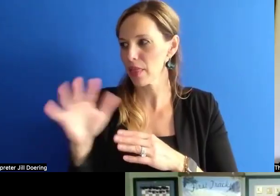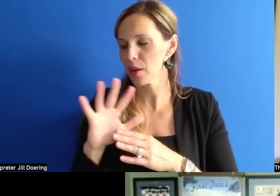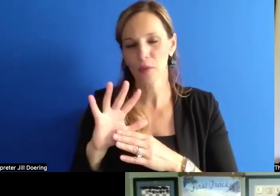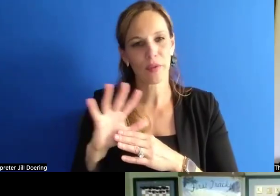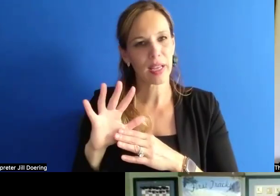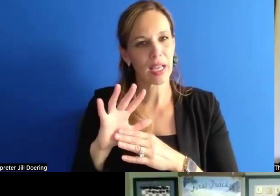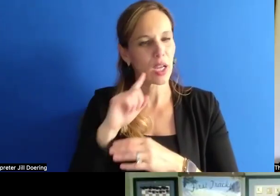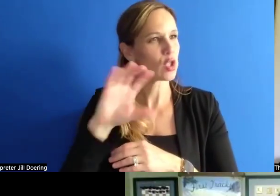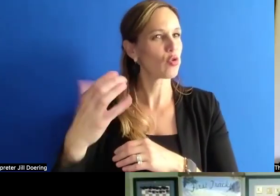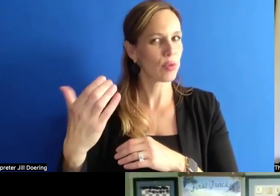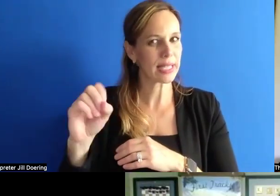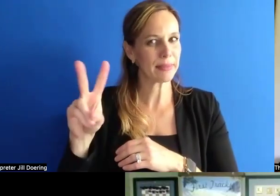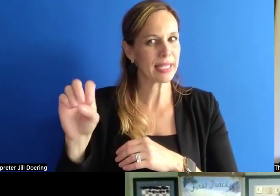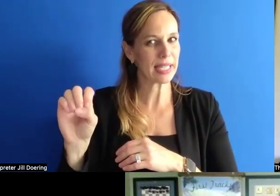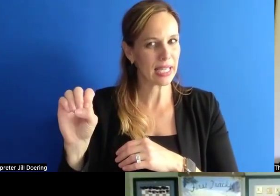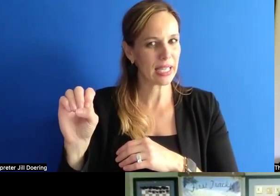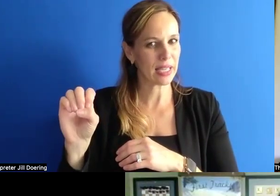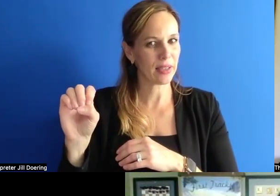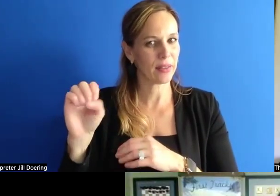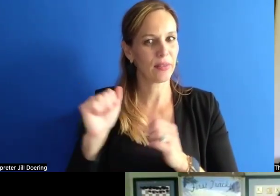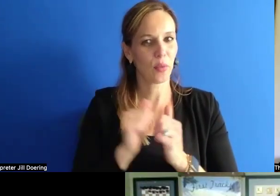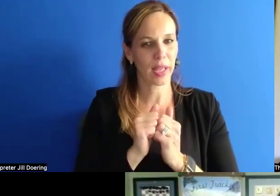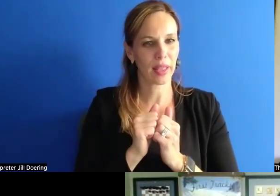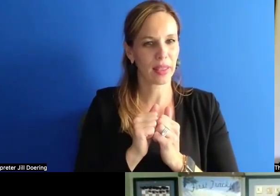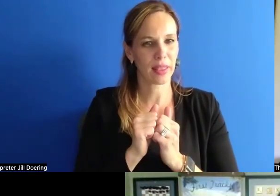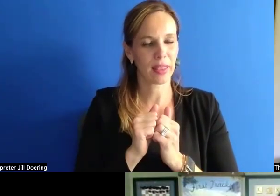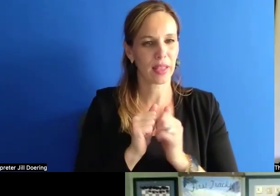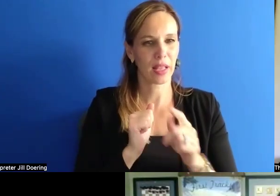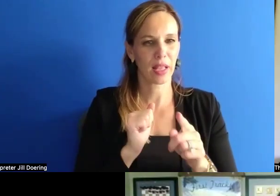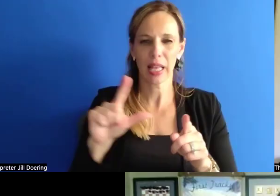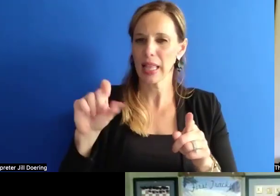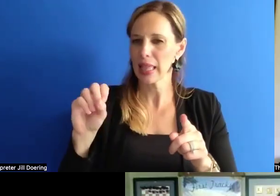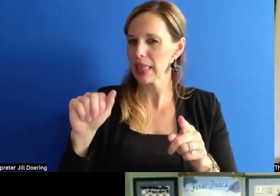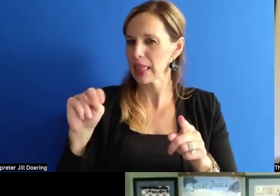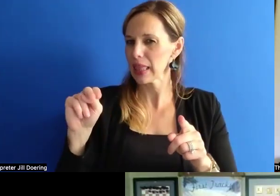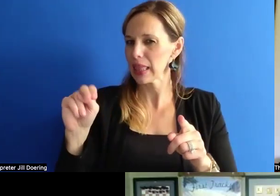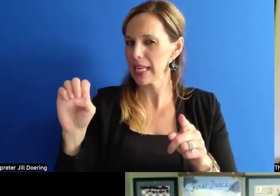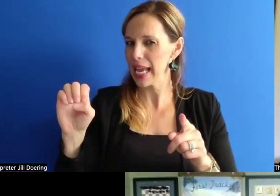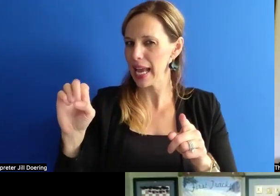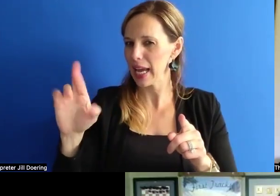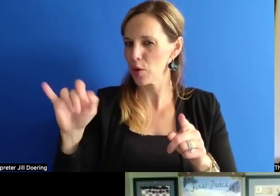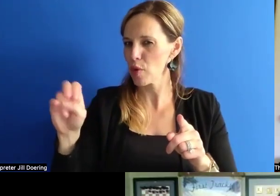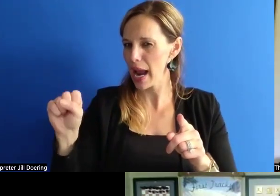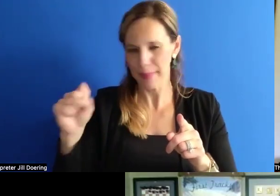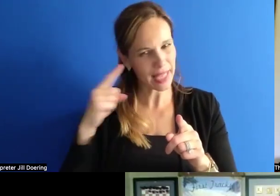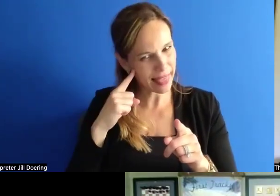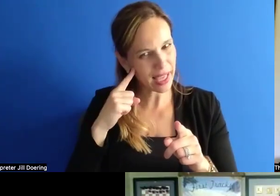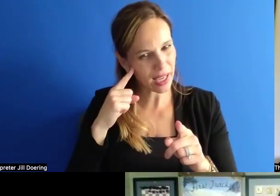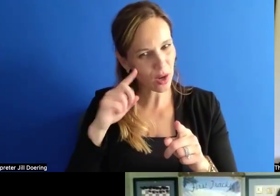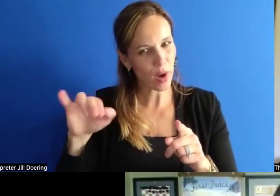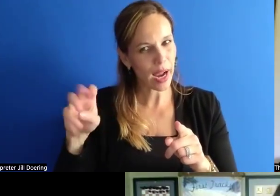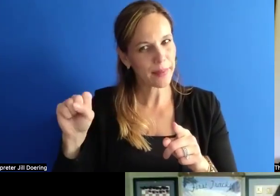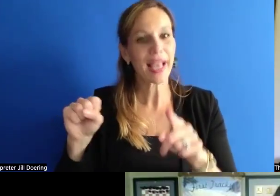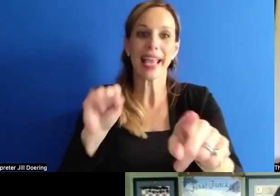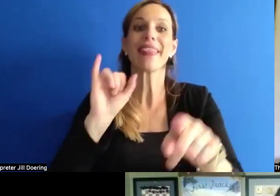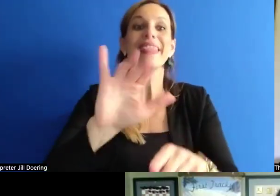it's Christmas Eve with the one. Yeah, Oh yeah. and one. That So was his